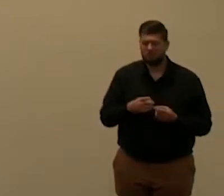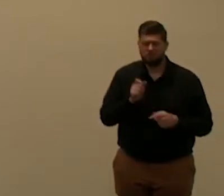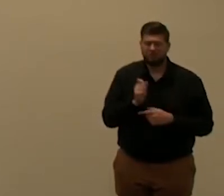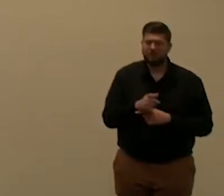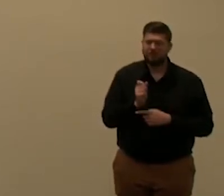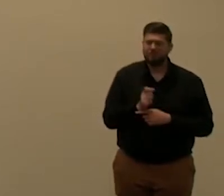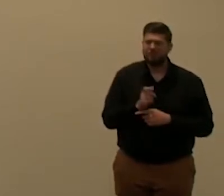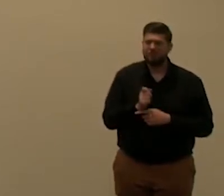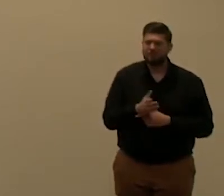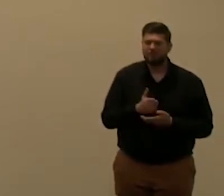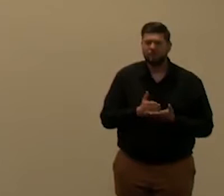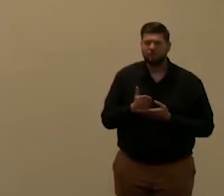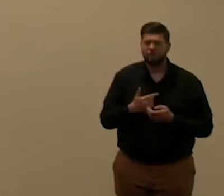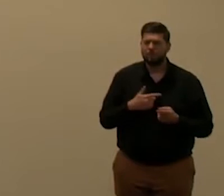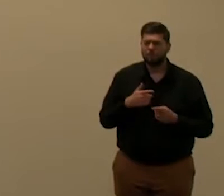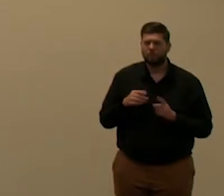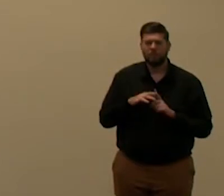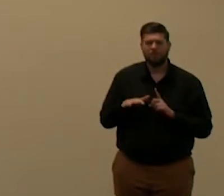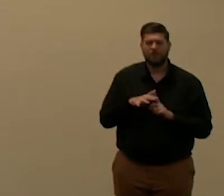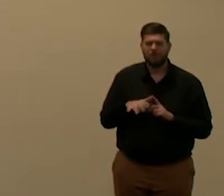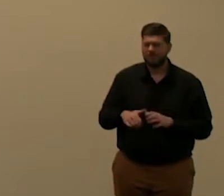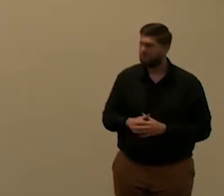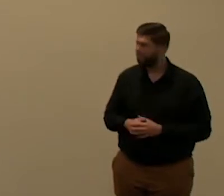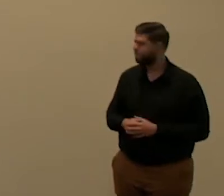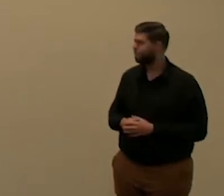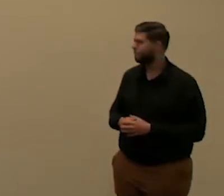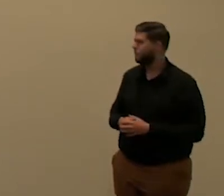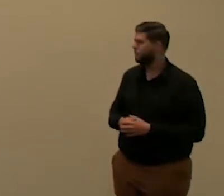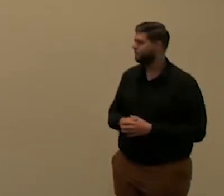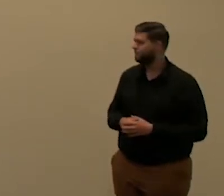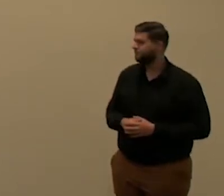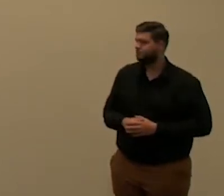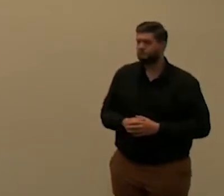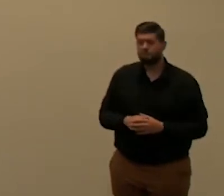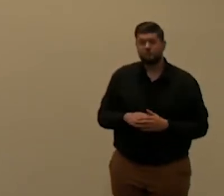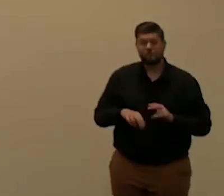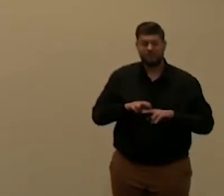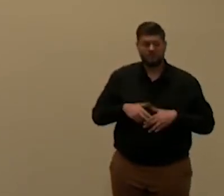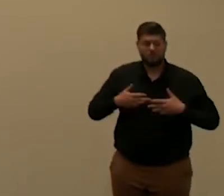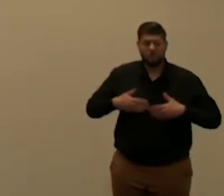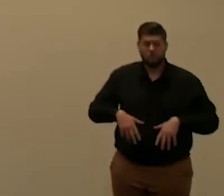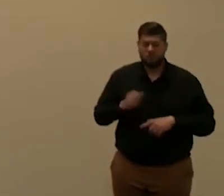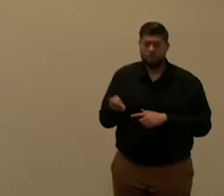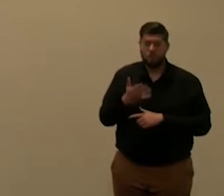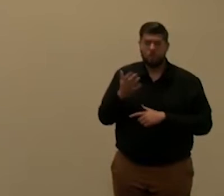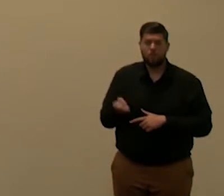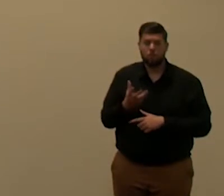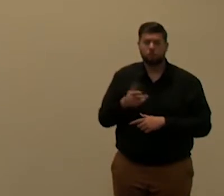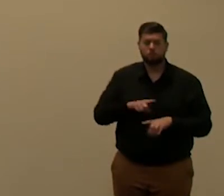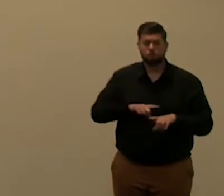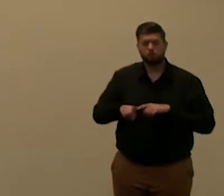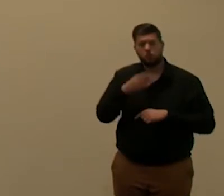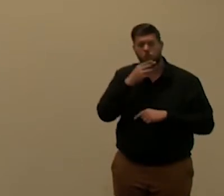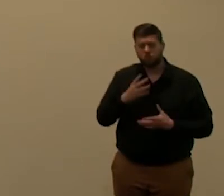the building itself. So if you're just sharing if it's just a PowerPoint that you're doing, try to present it